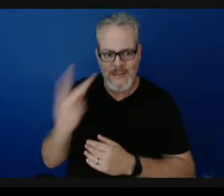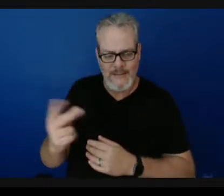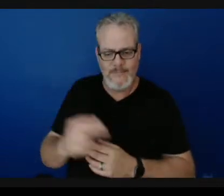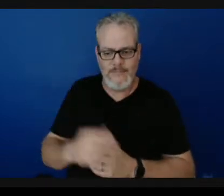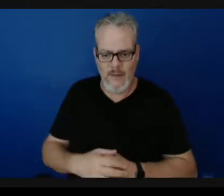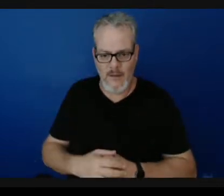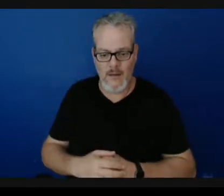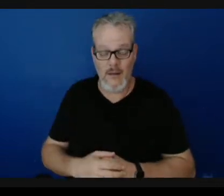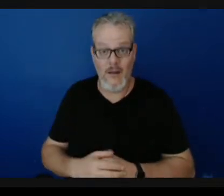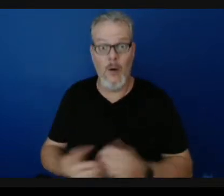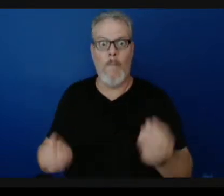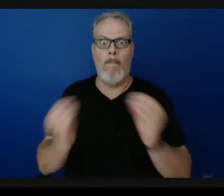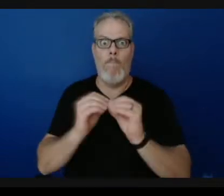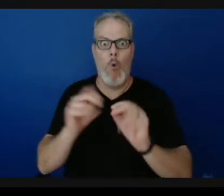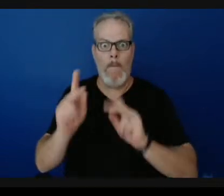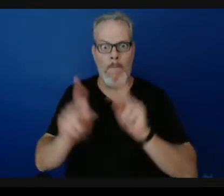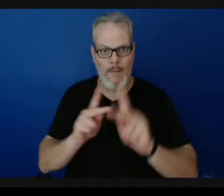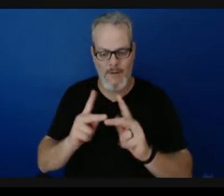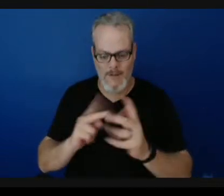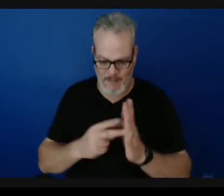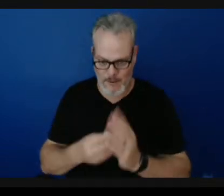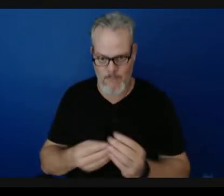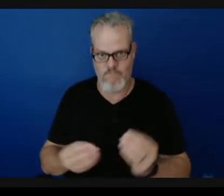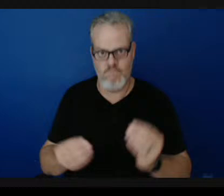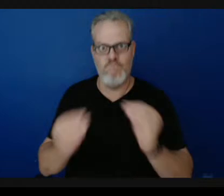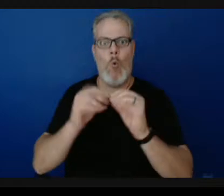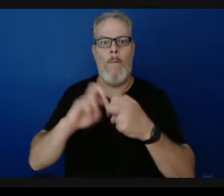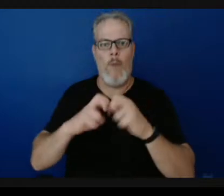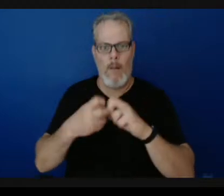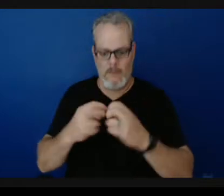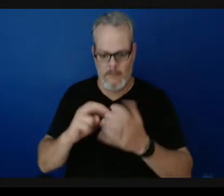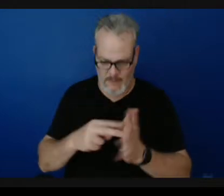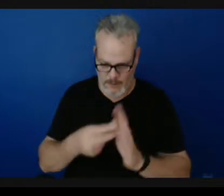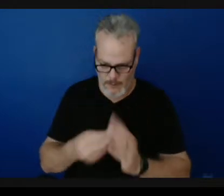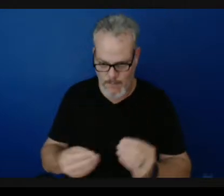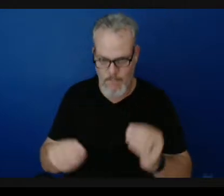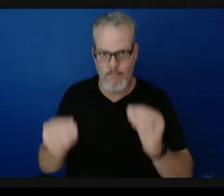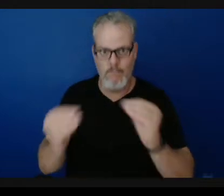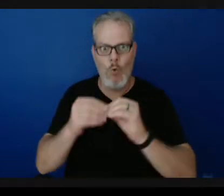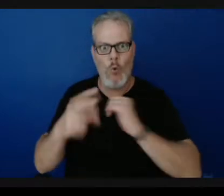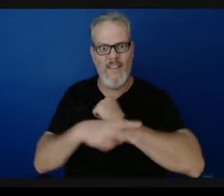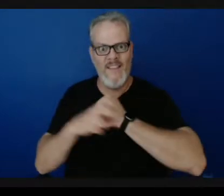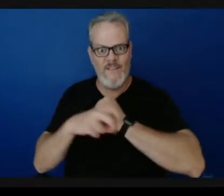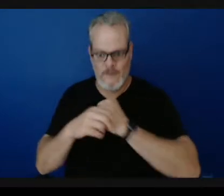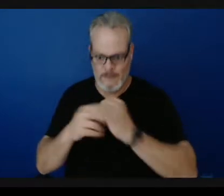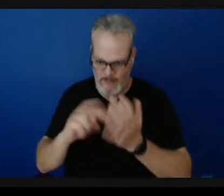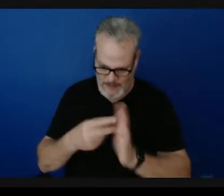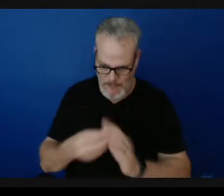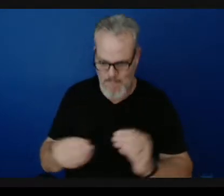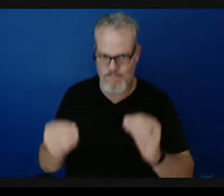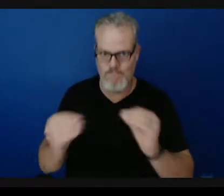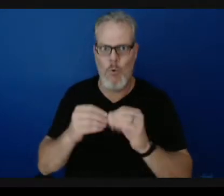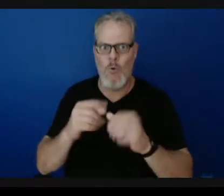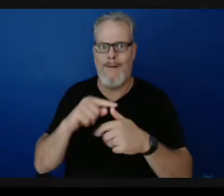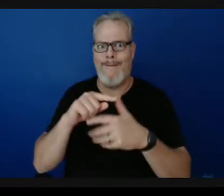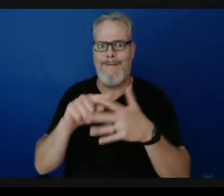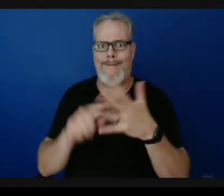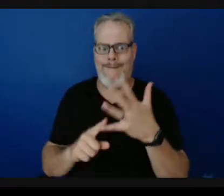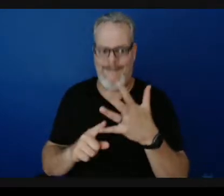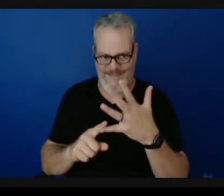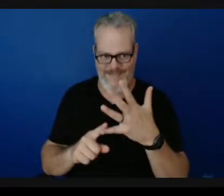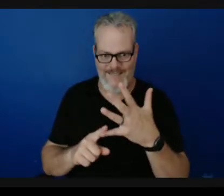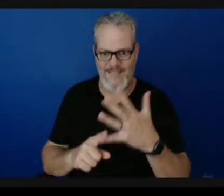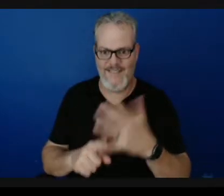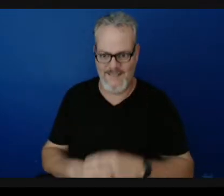people problems, right? You know, I saw Park posting about the lock your cars, don't leave your stuff out. There was a post that reached me